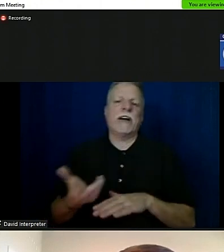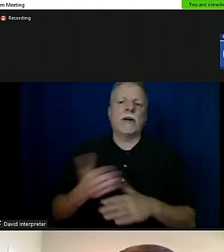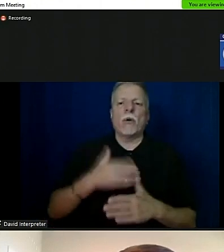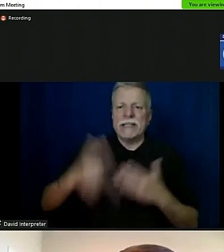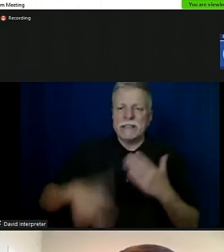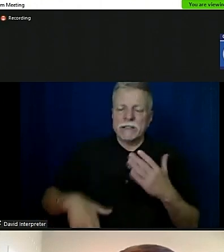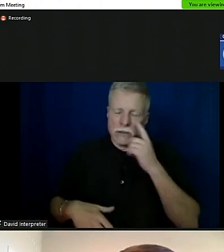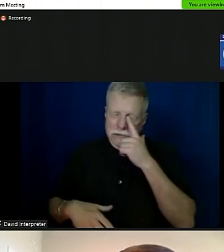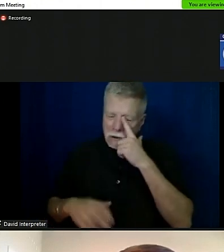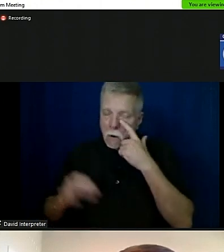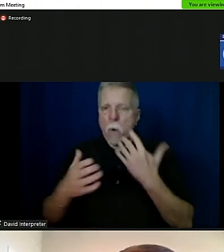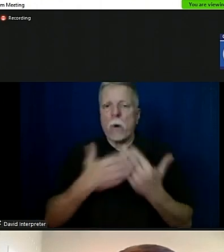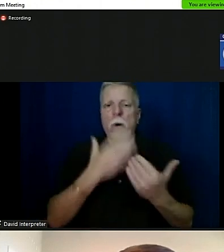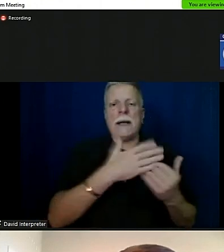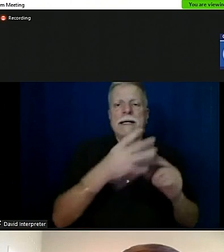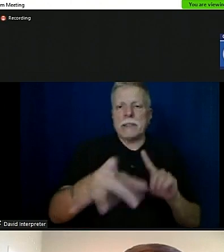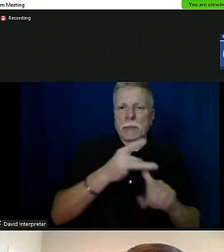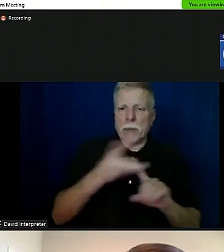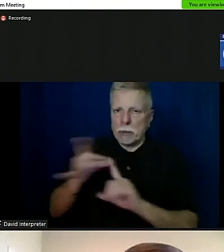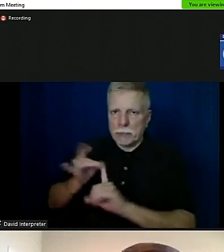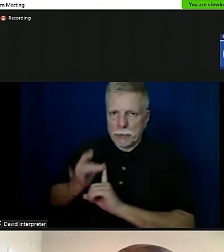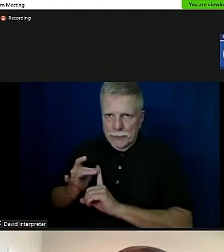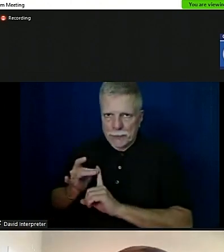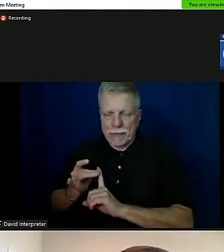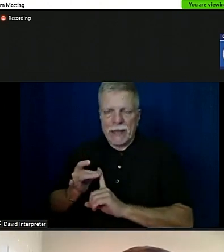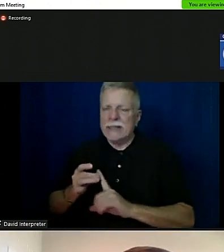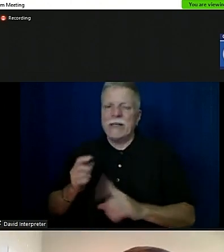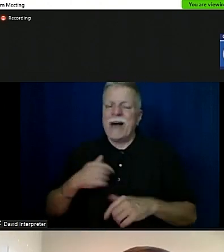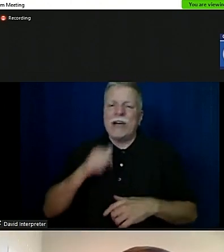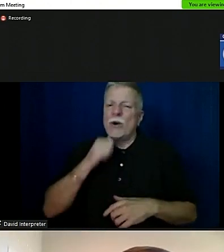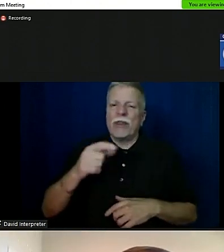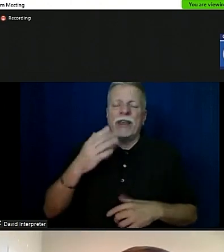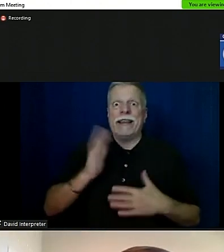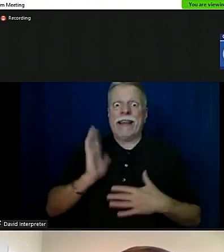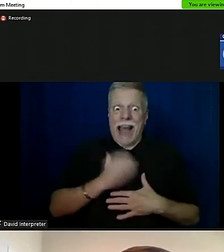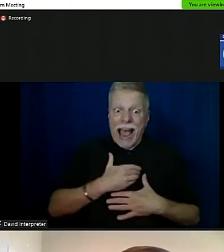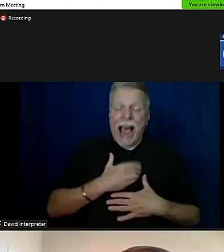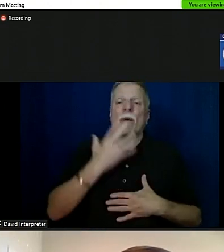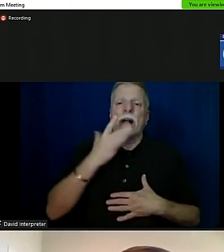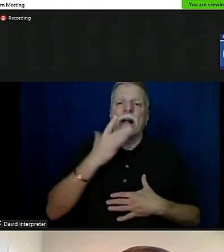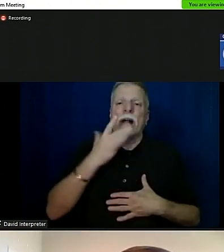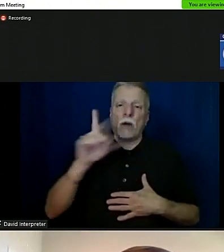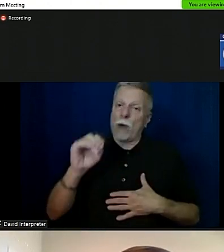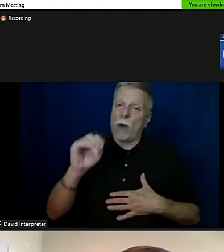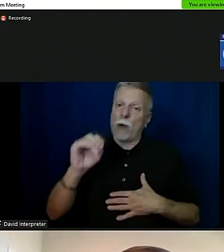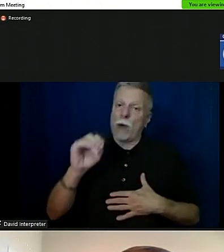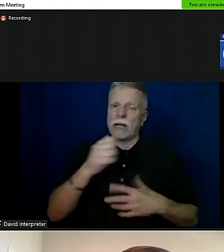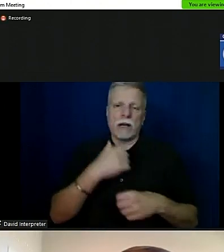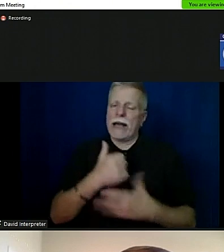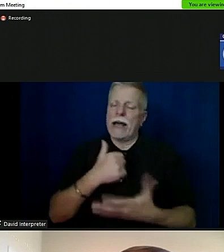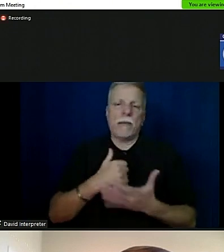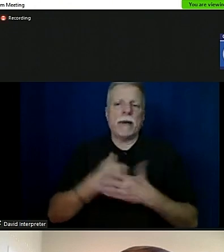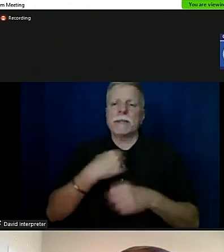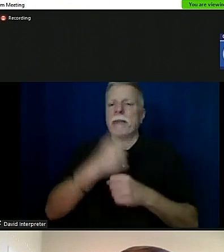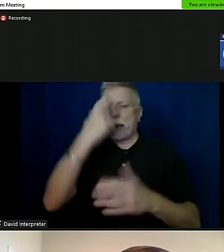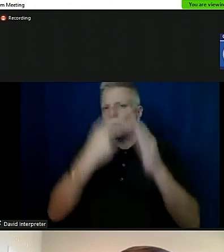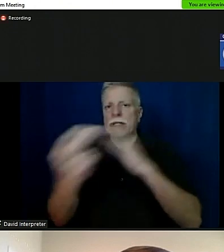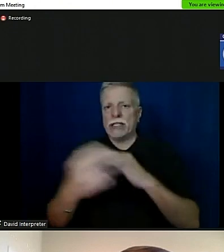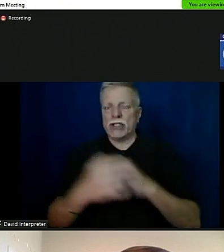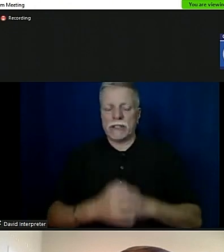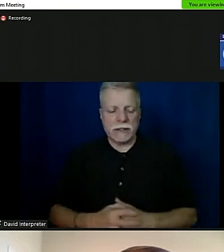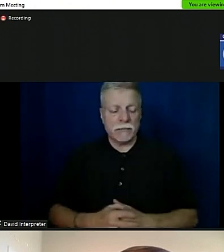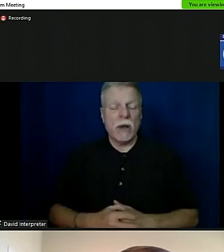don't think any conclusions that we can make from Colorado data at this point. So the things that we are doing in the state right now,